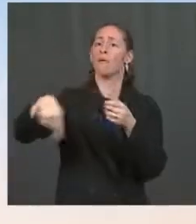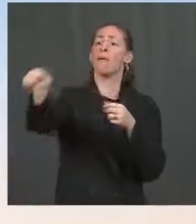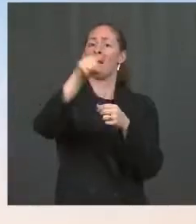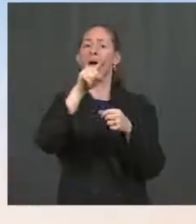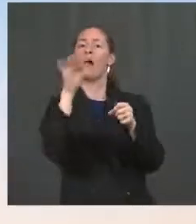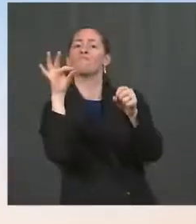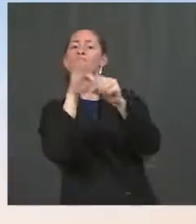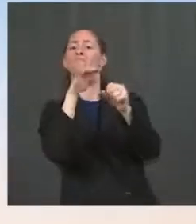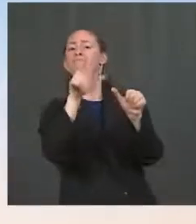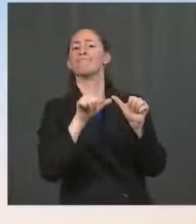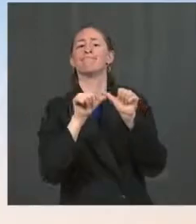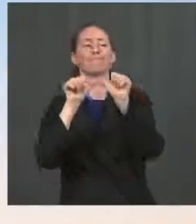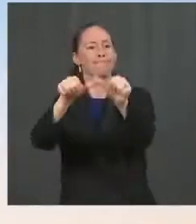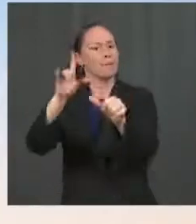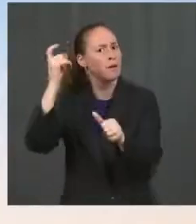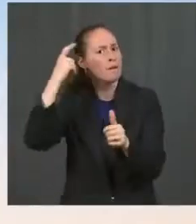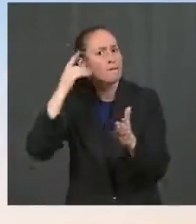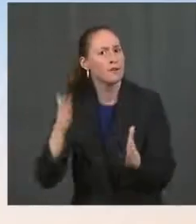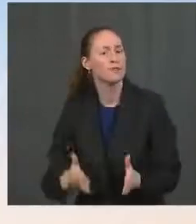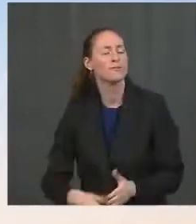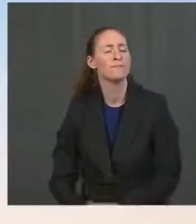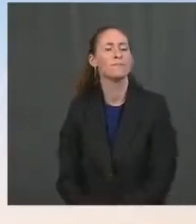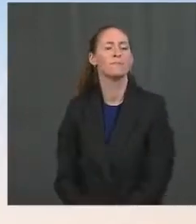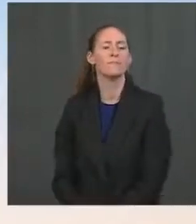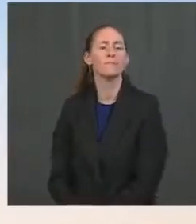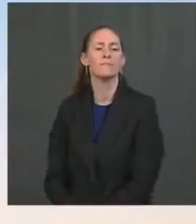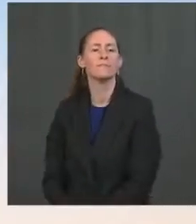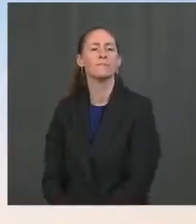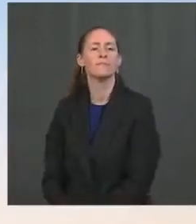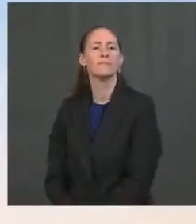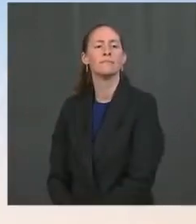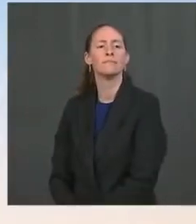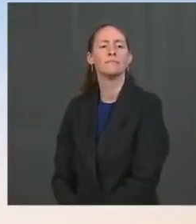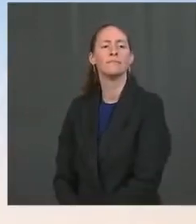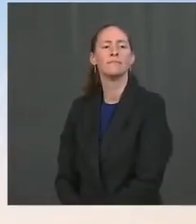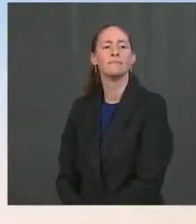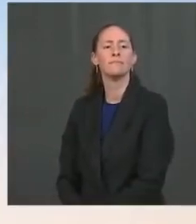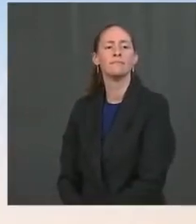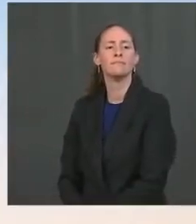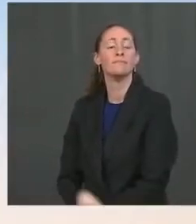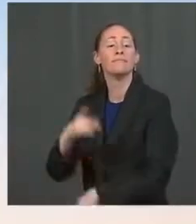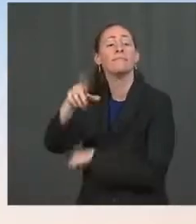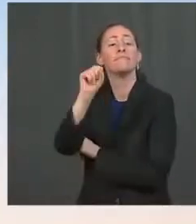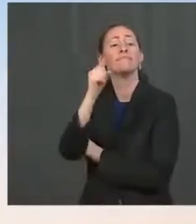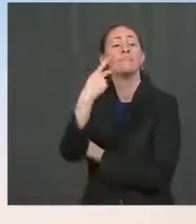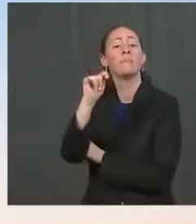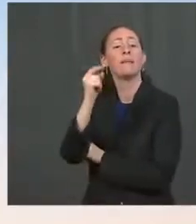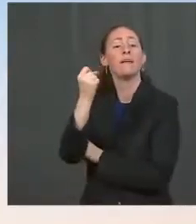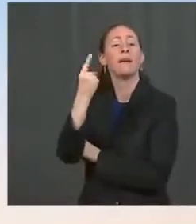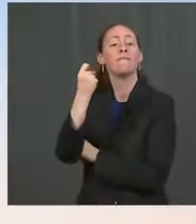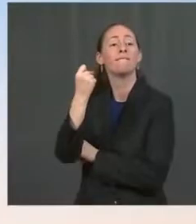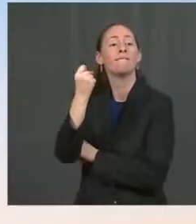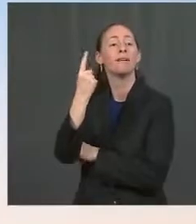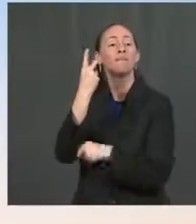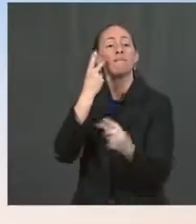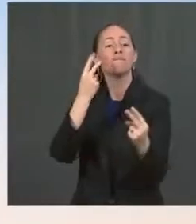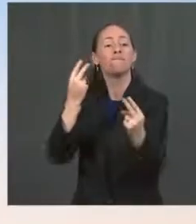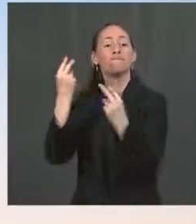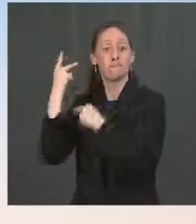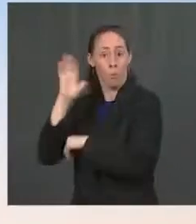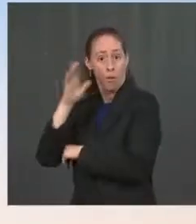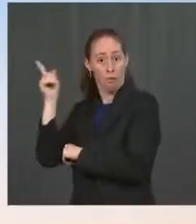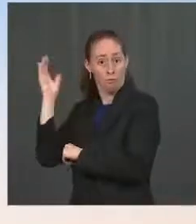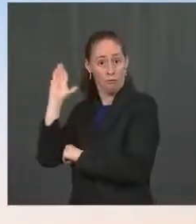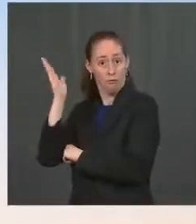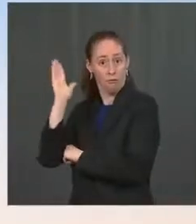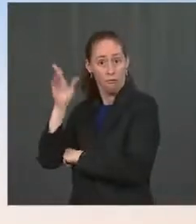So are there plans on the day of for President Biden to actually deliver remarks on the anniversary? It's a good question. The events are not set up that